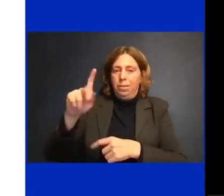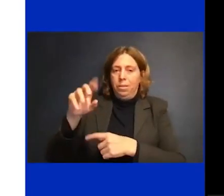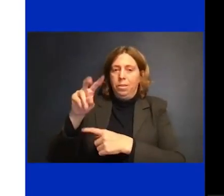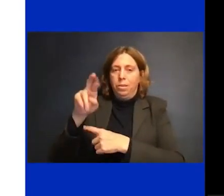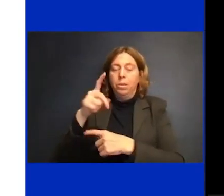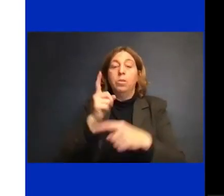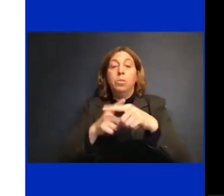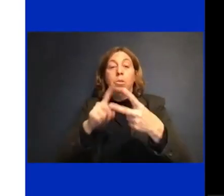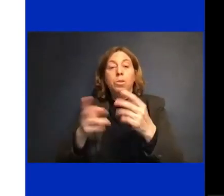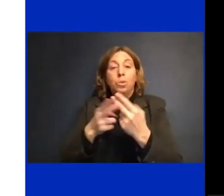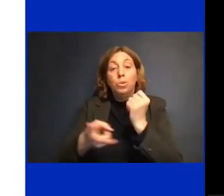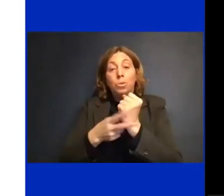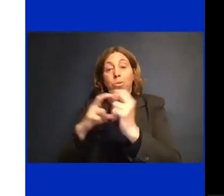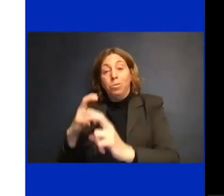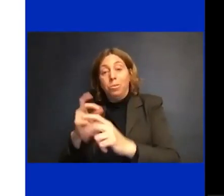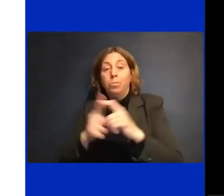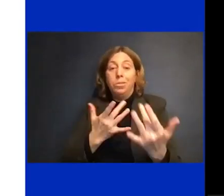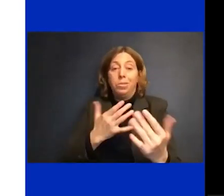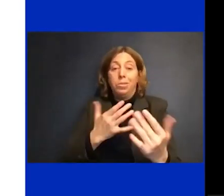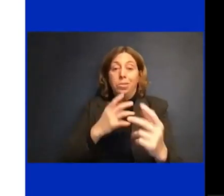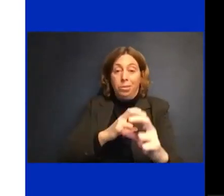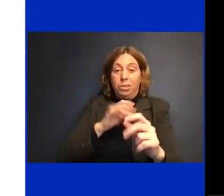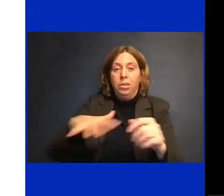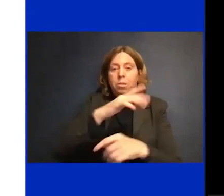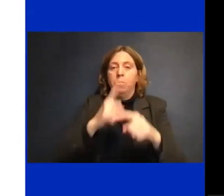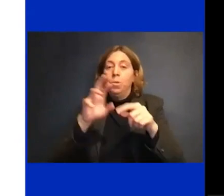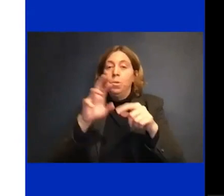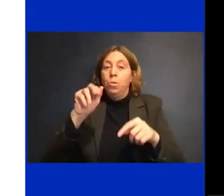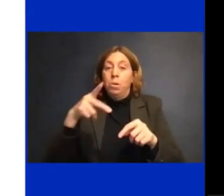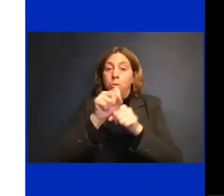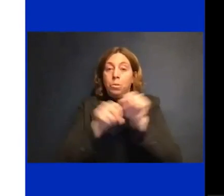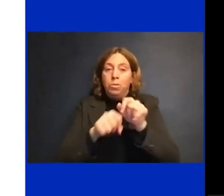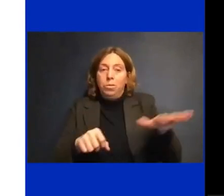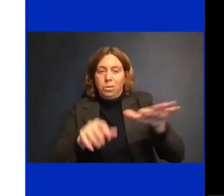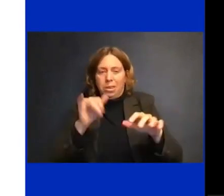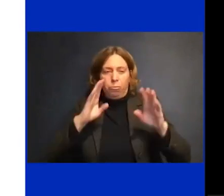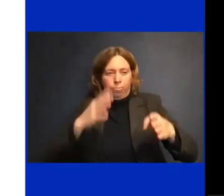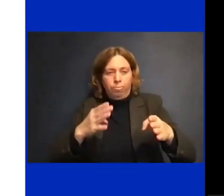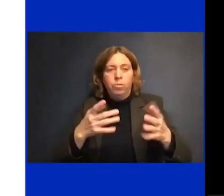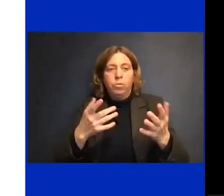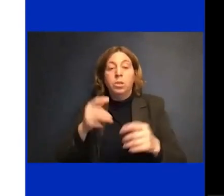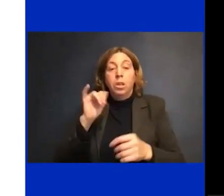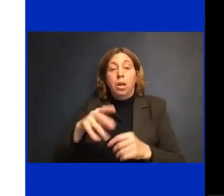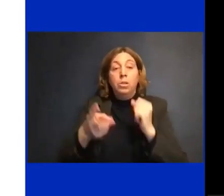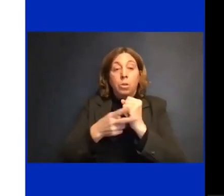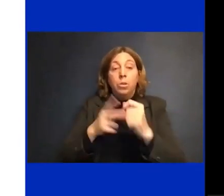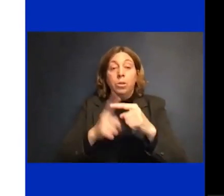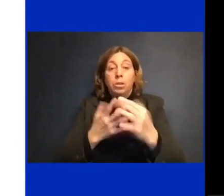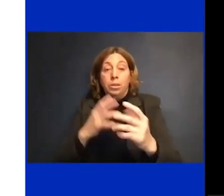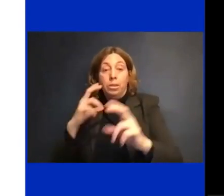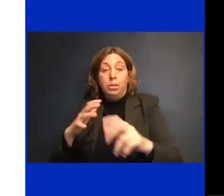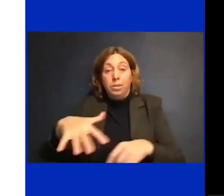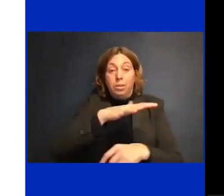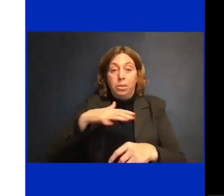Avenue deckovers, storage and staging facility, and the ramp structure. The storage and staging facility will open and serve